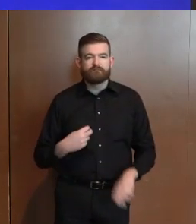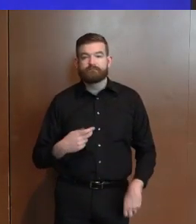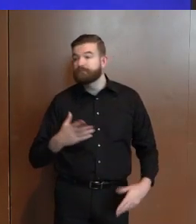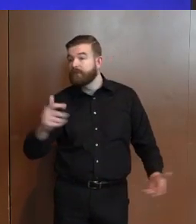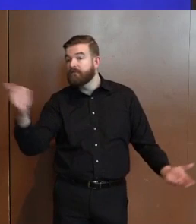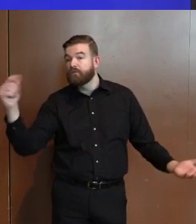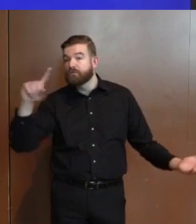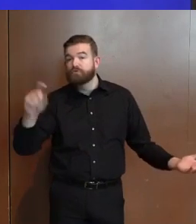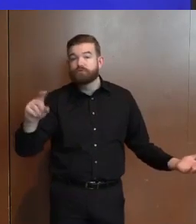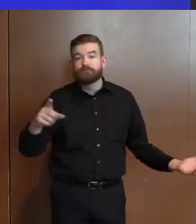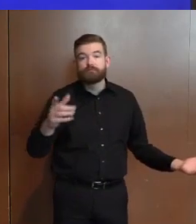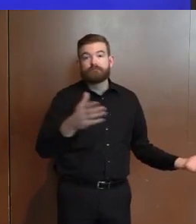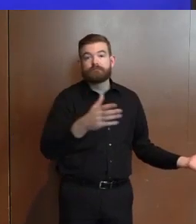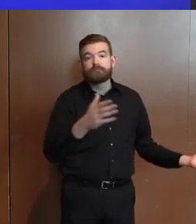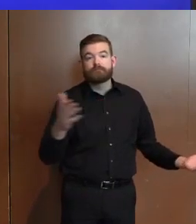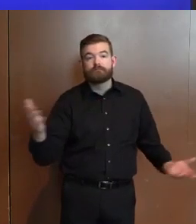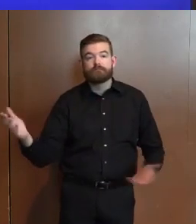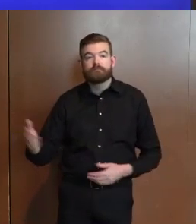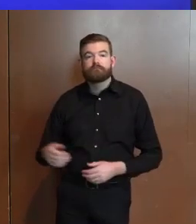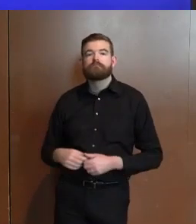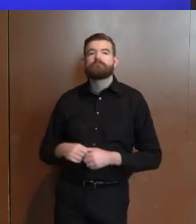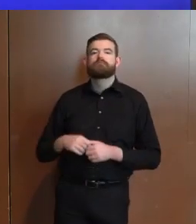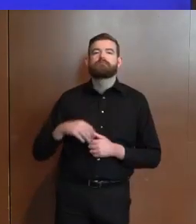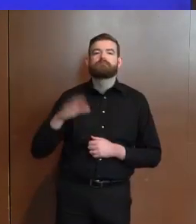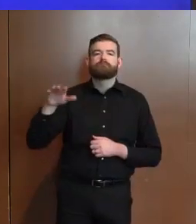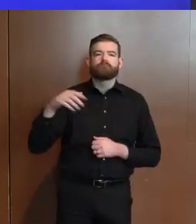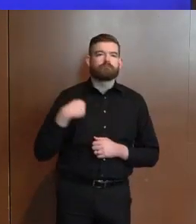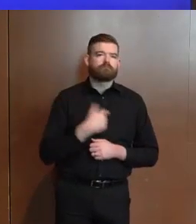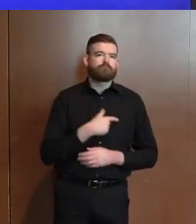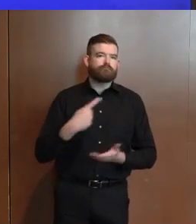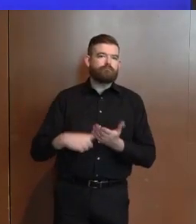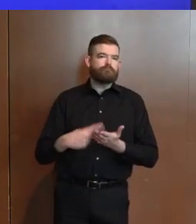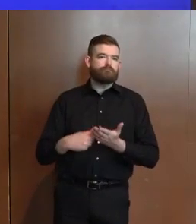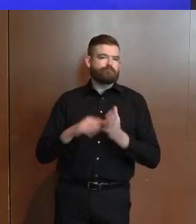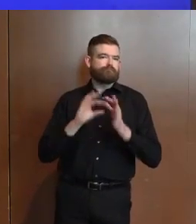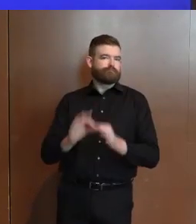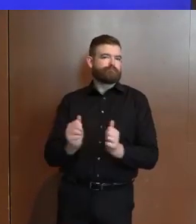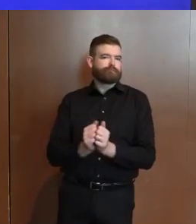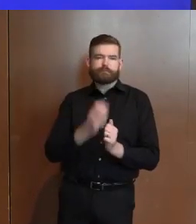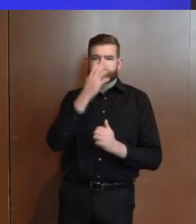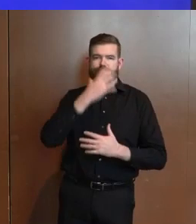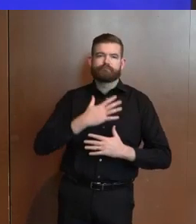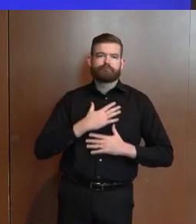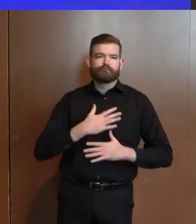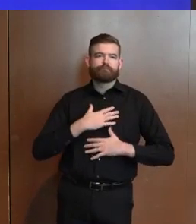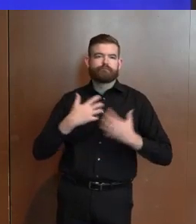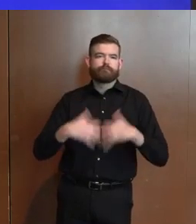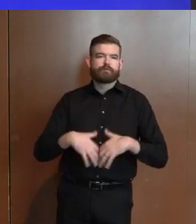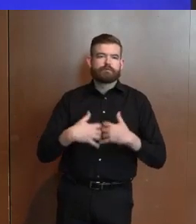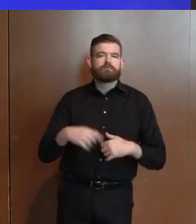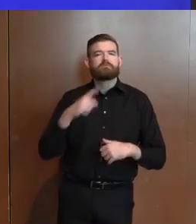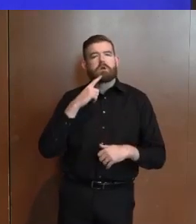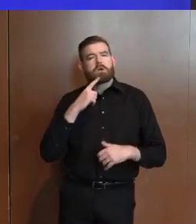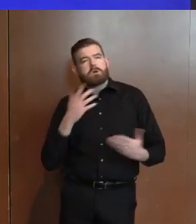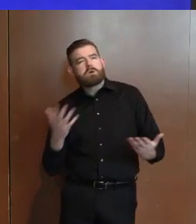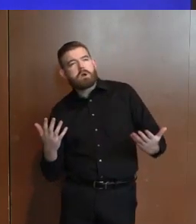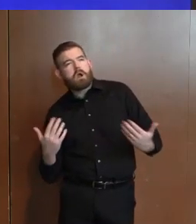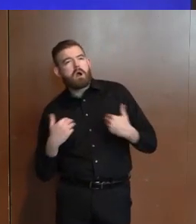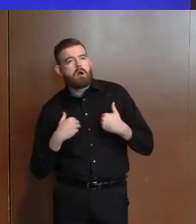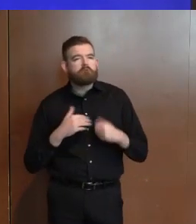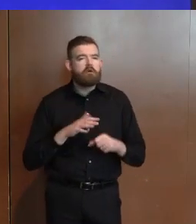good? We've talked a lot about ventilators, and you think you're okay. I missed the beginning, sorry. There's a lot of talk about the actual ventilators themselves,